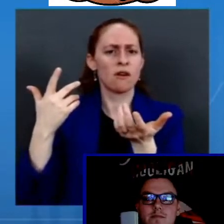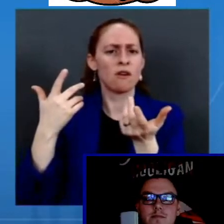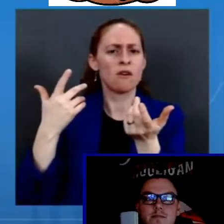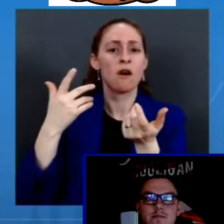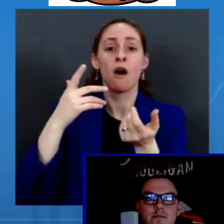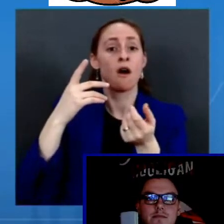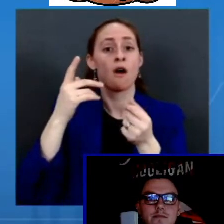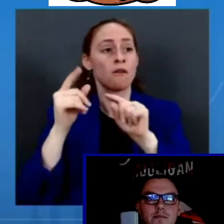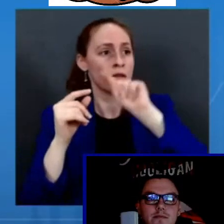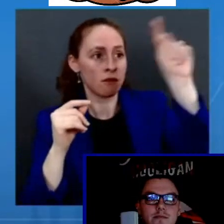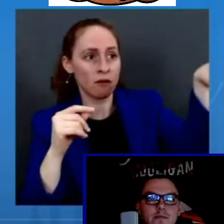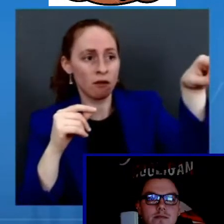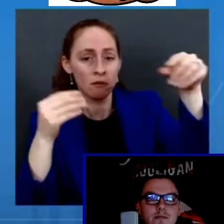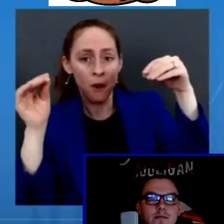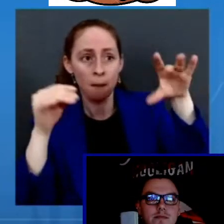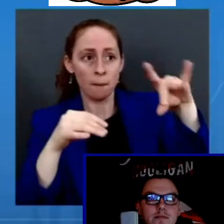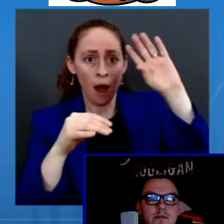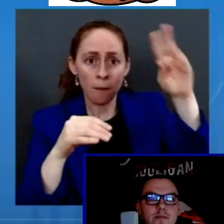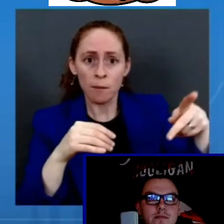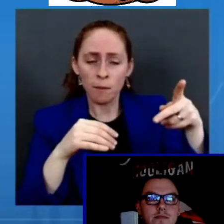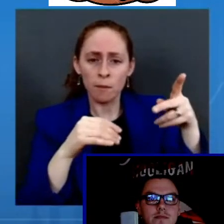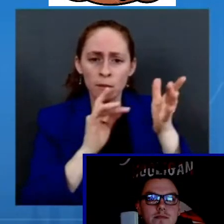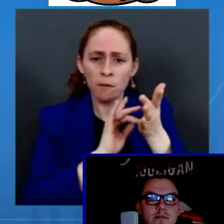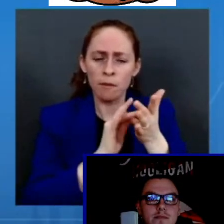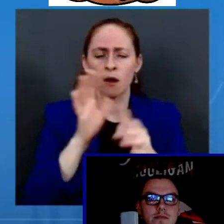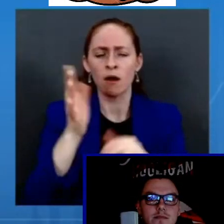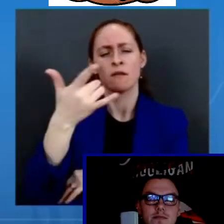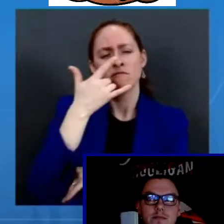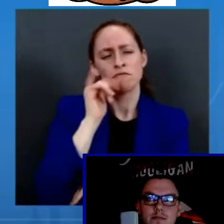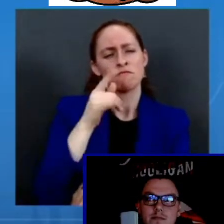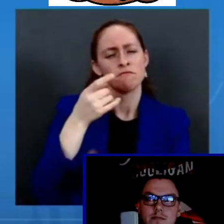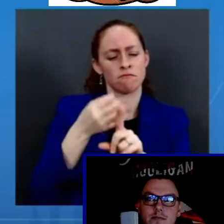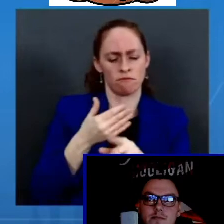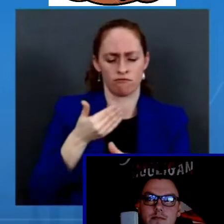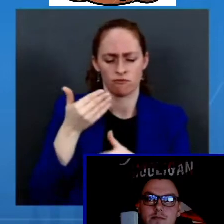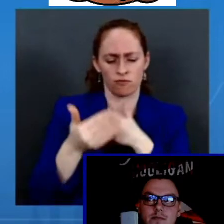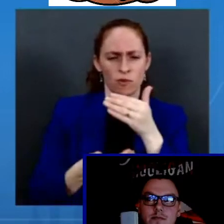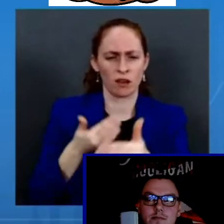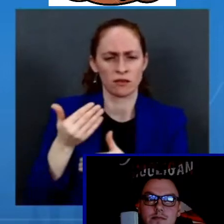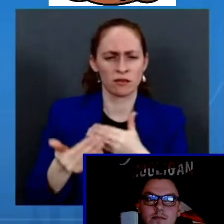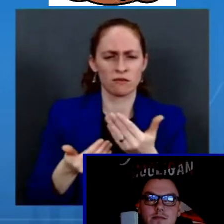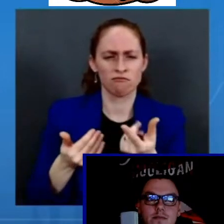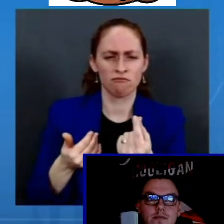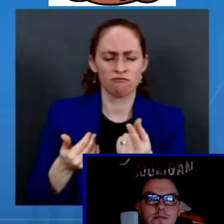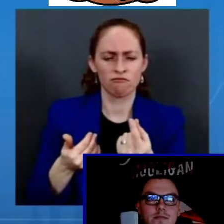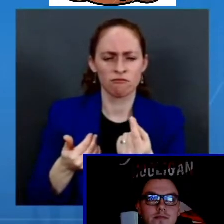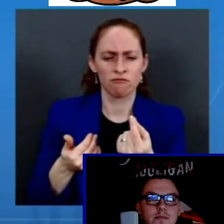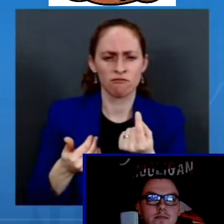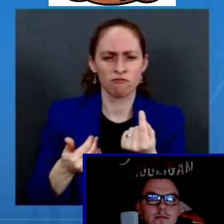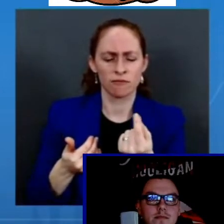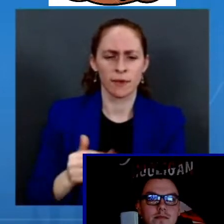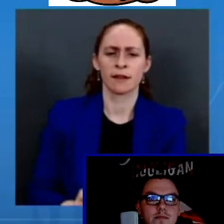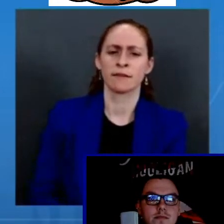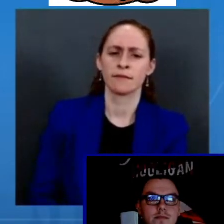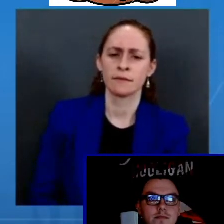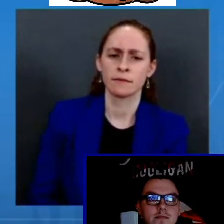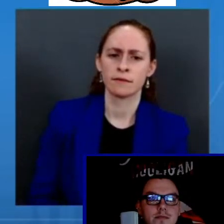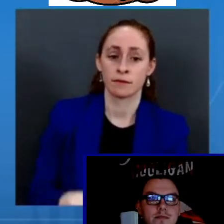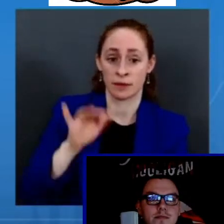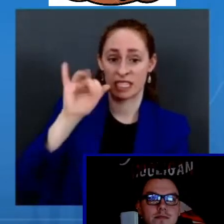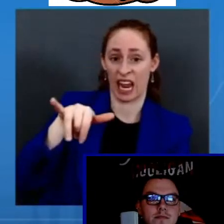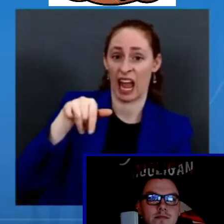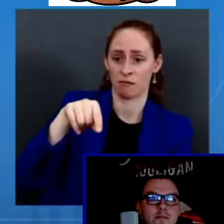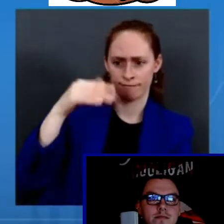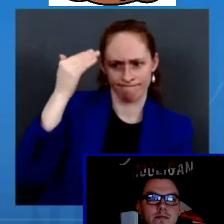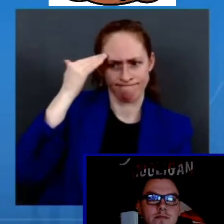is indicated just for high-risk people, but should there be prioritization even within those groups, like by vaccination status? Why don't